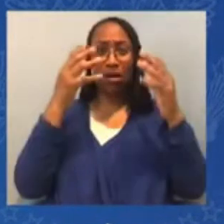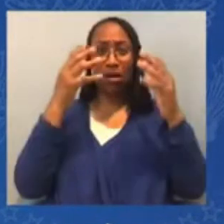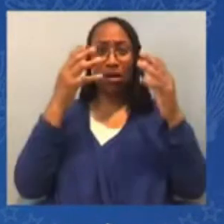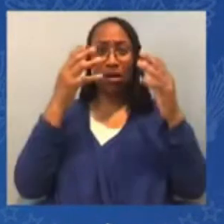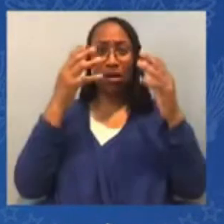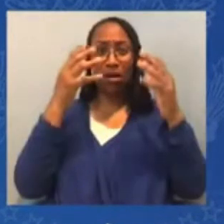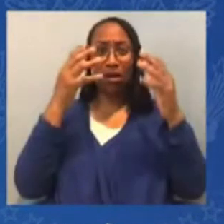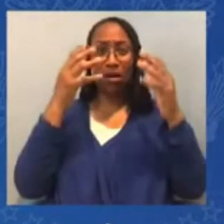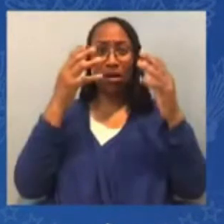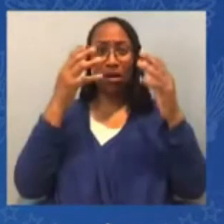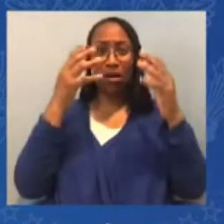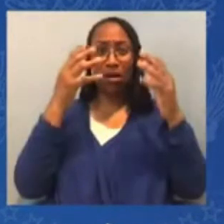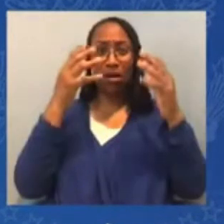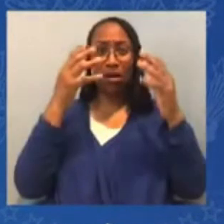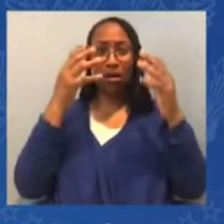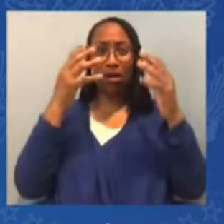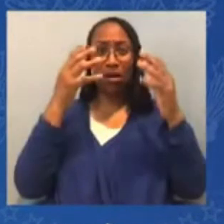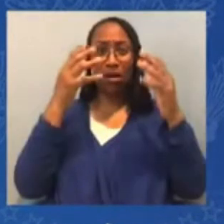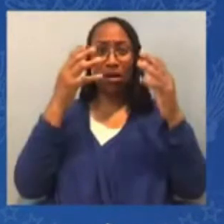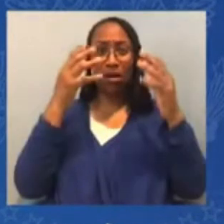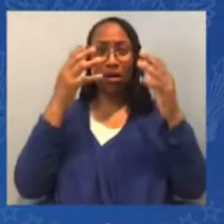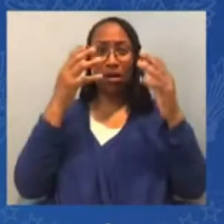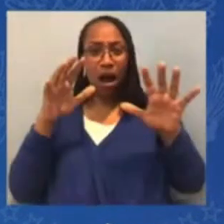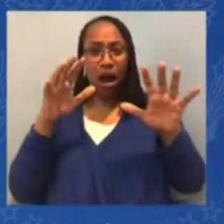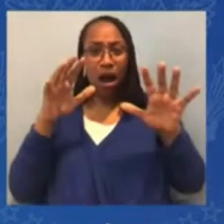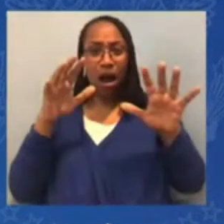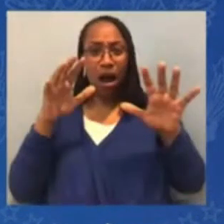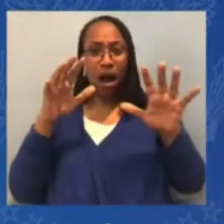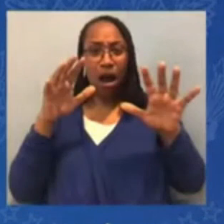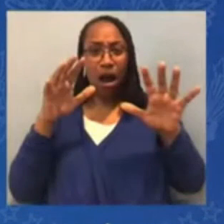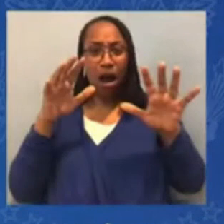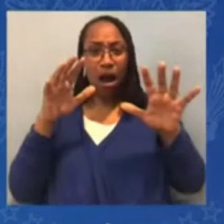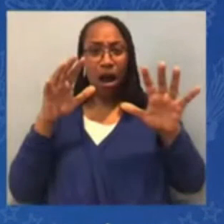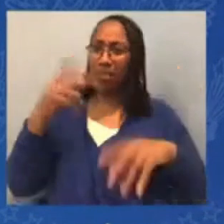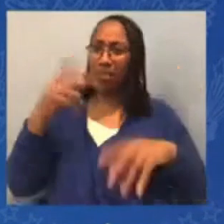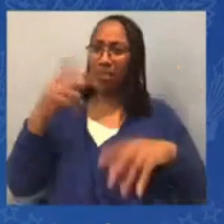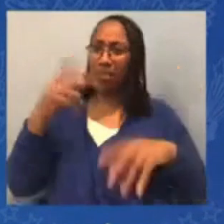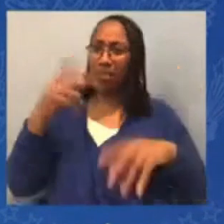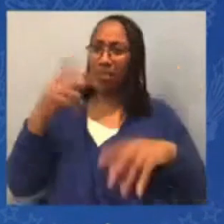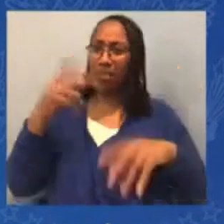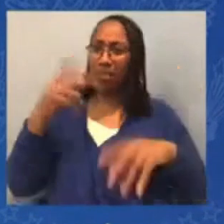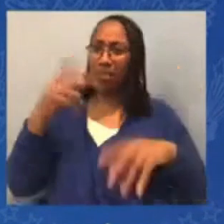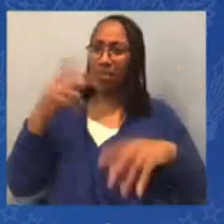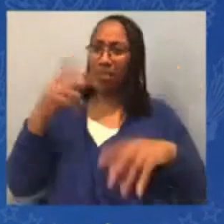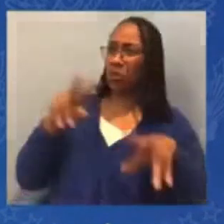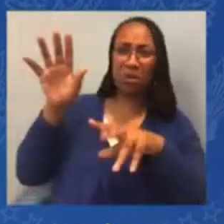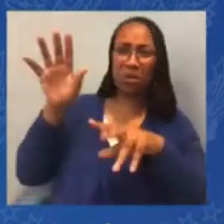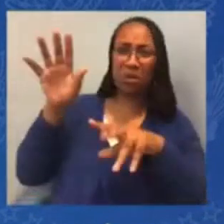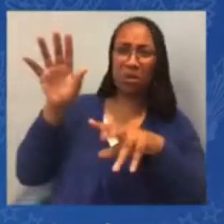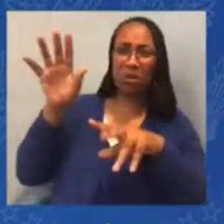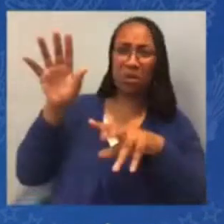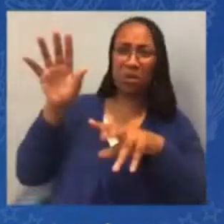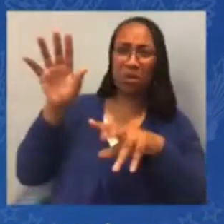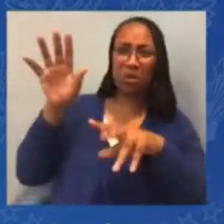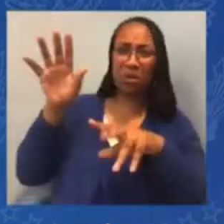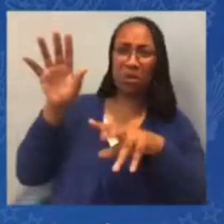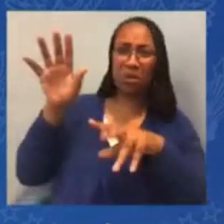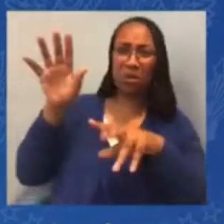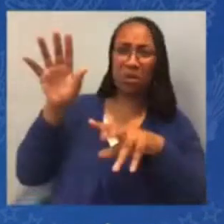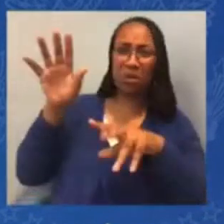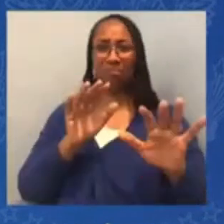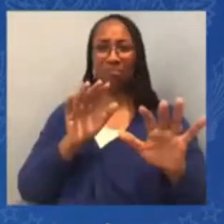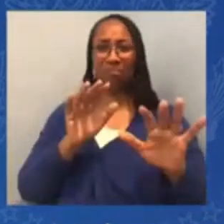of action, and then Democrats just retreating to their corners. The week